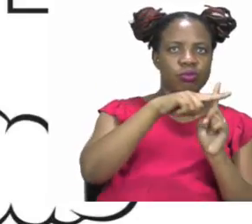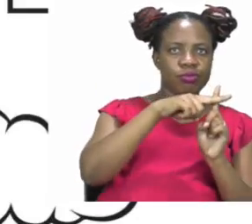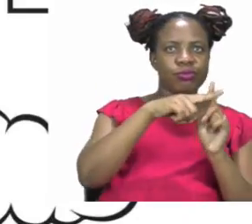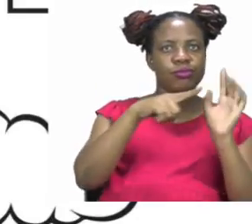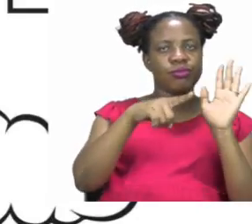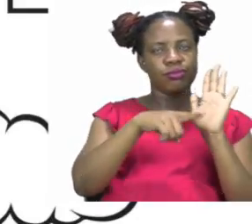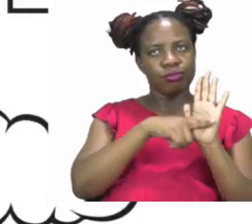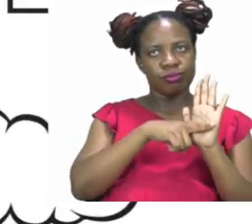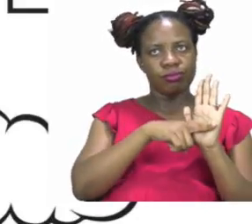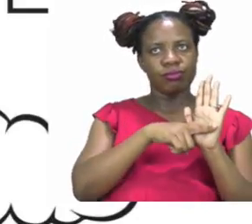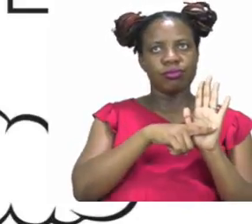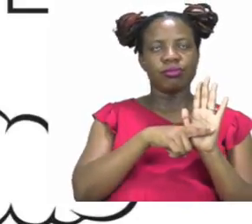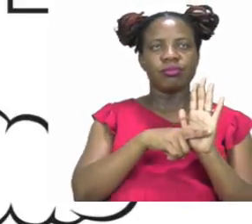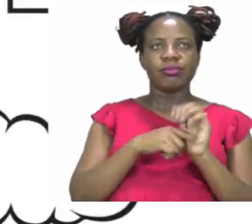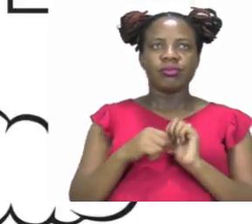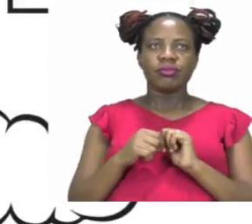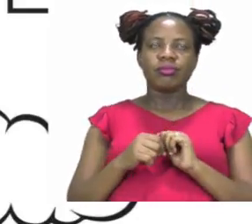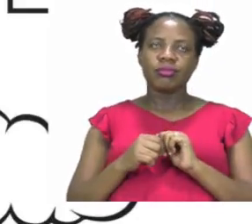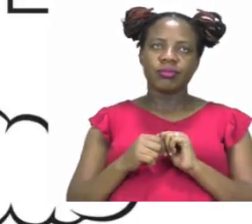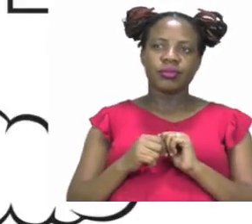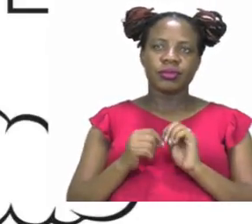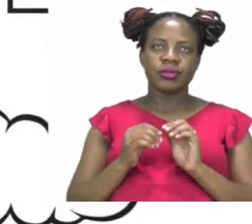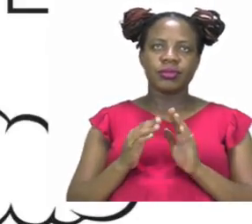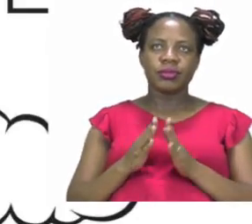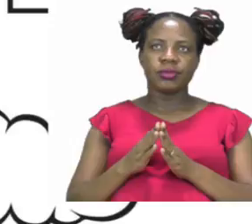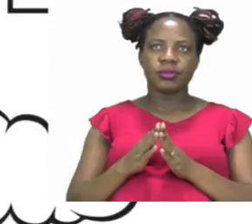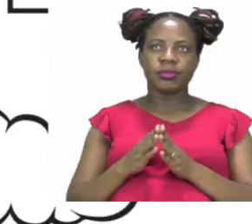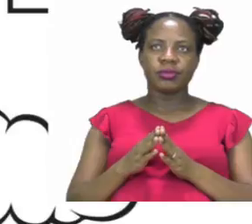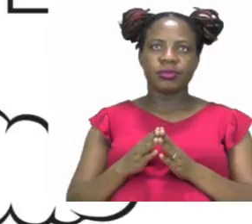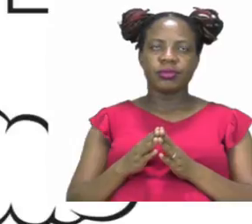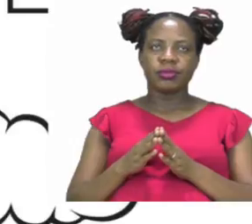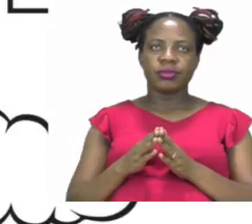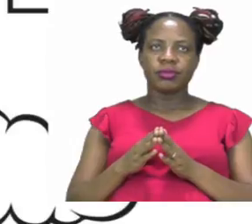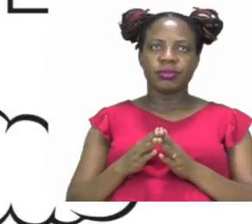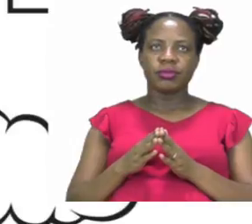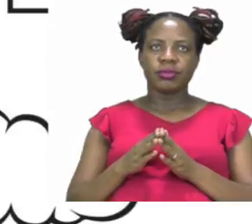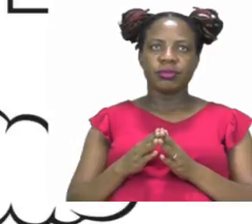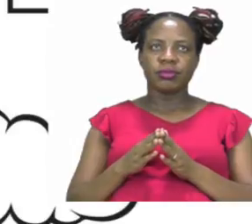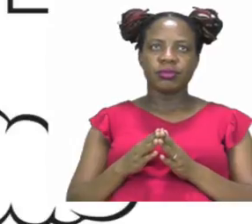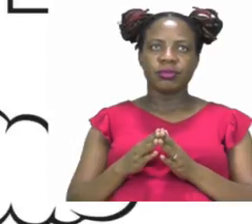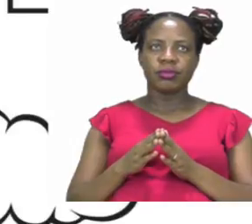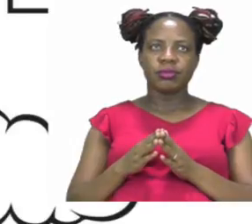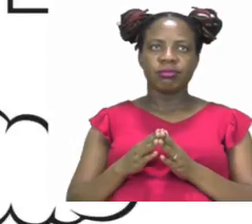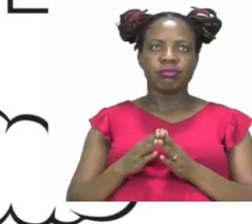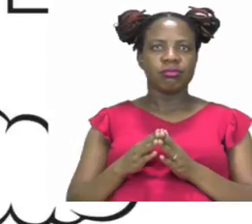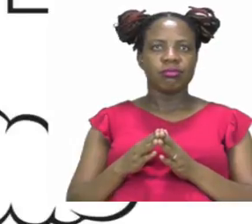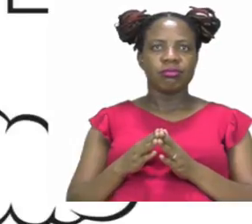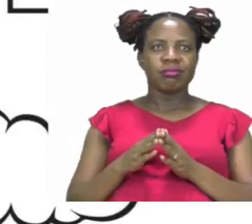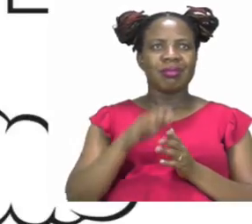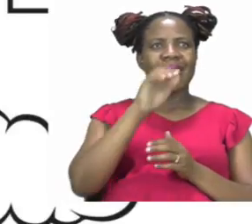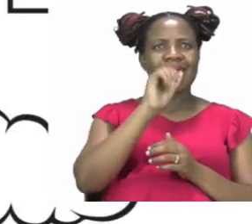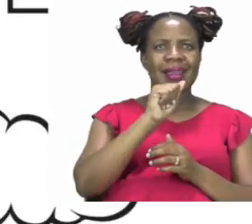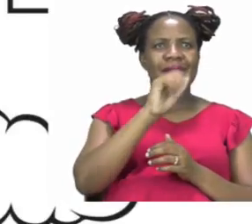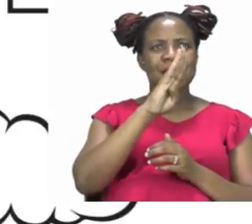today we are looking at addition and subtraction. Now there you will see you have a lot of